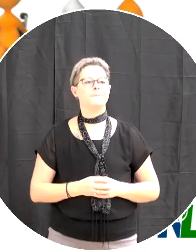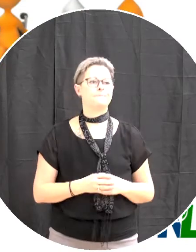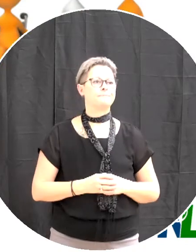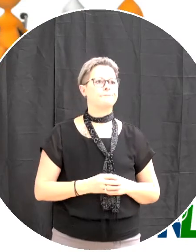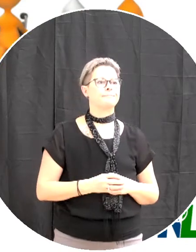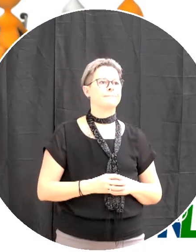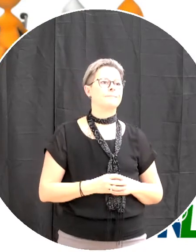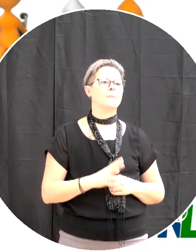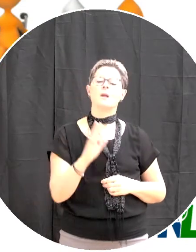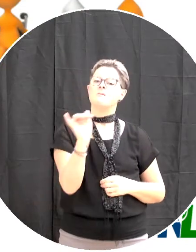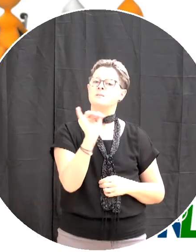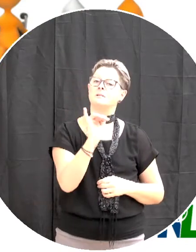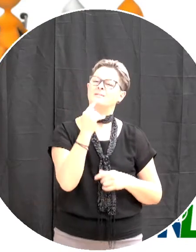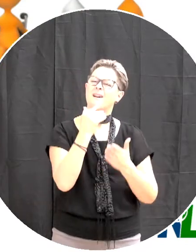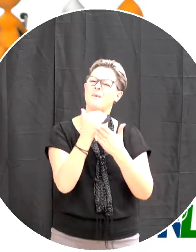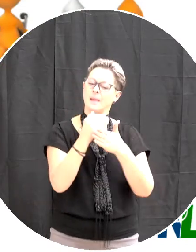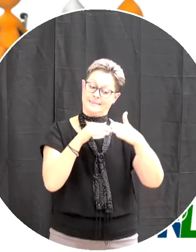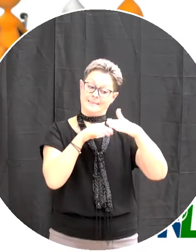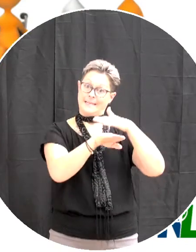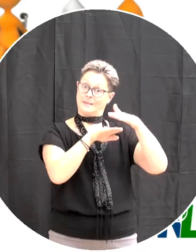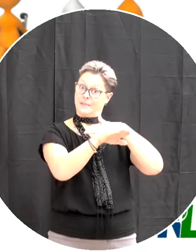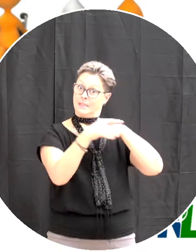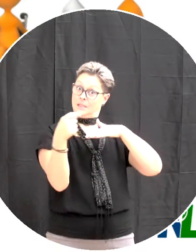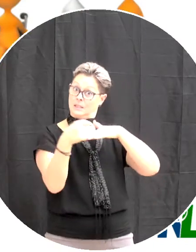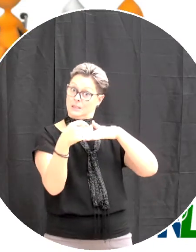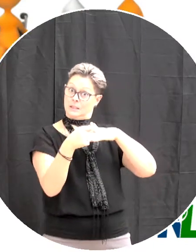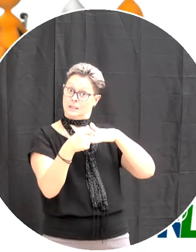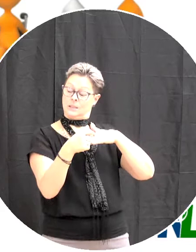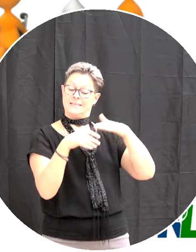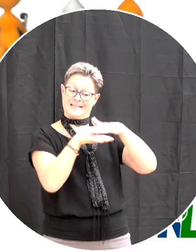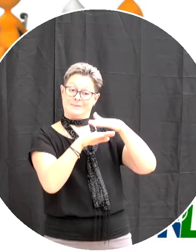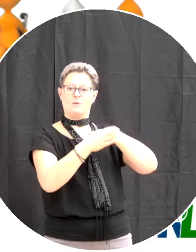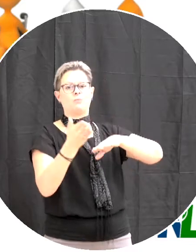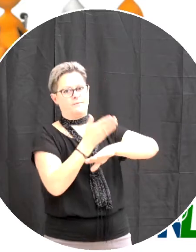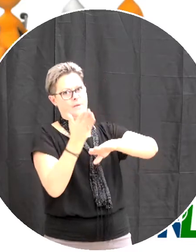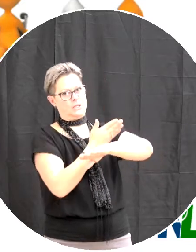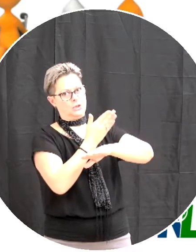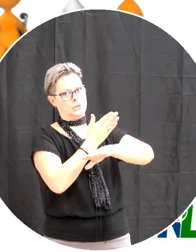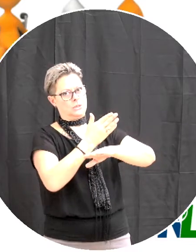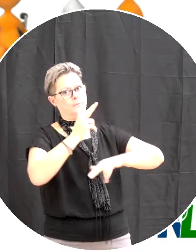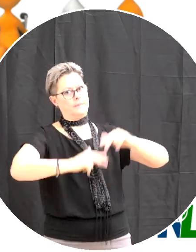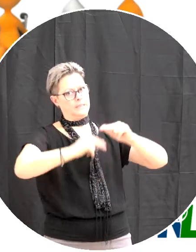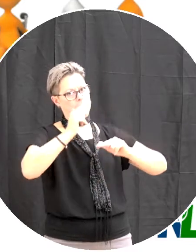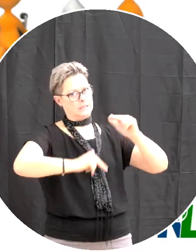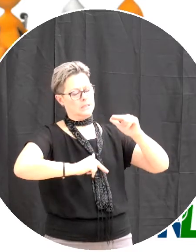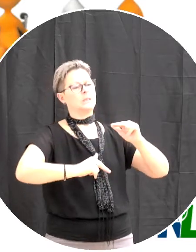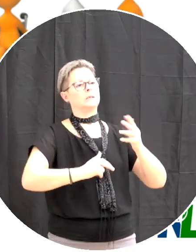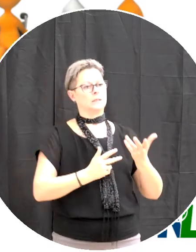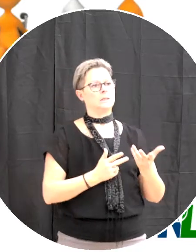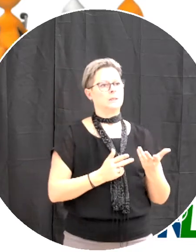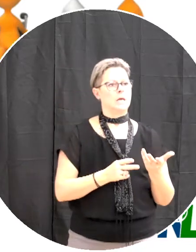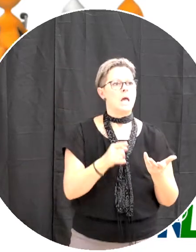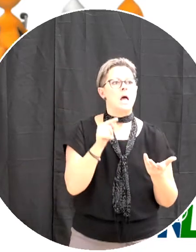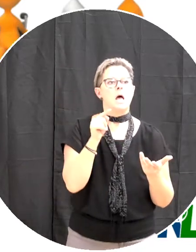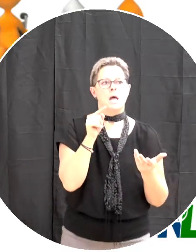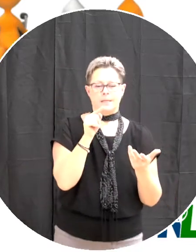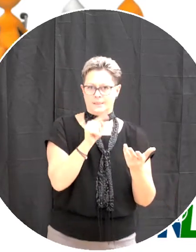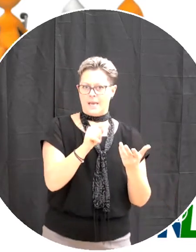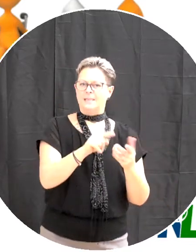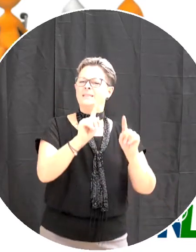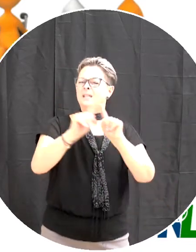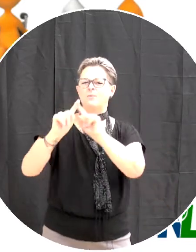Regarding accessibility, accessibility renovations under the safe and caring domain have been done to various